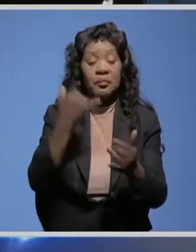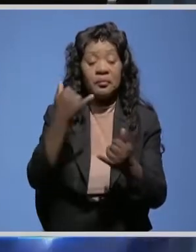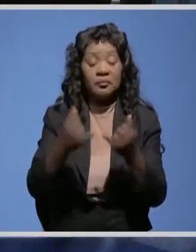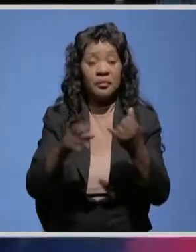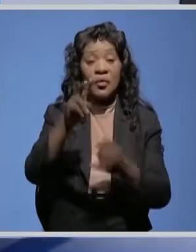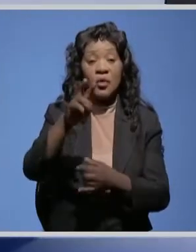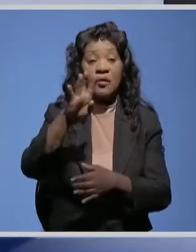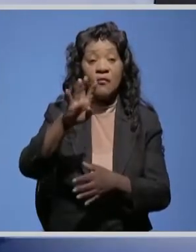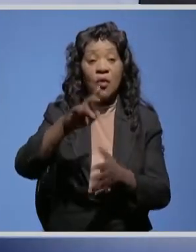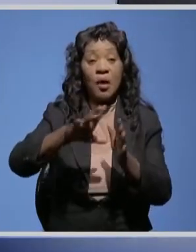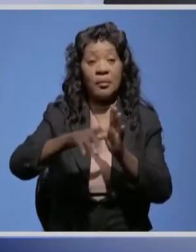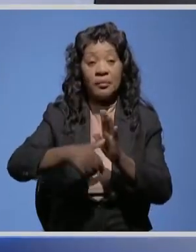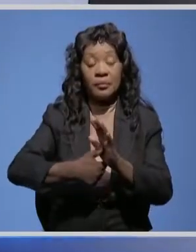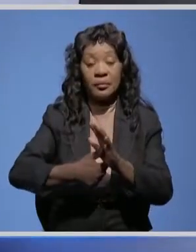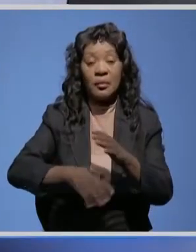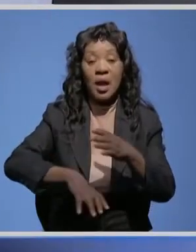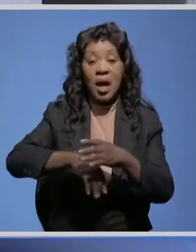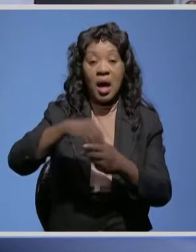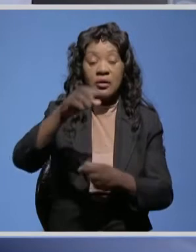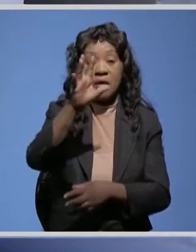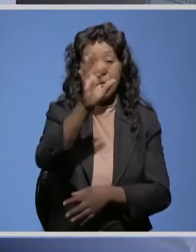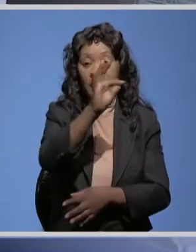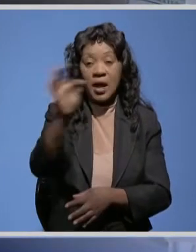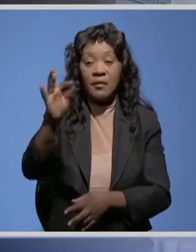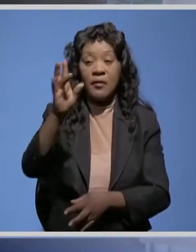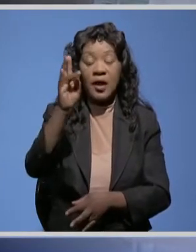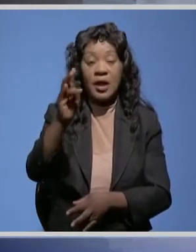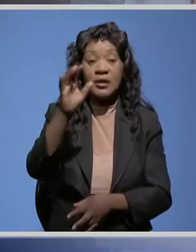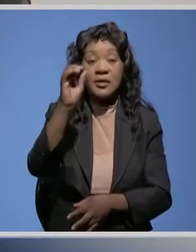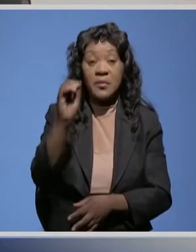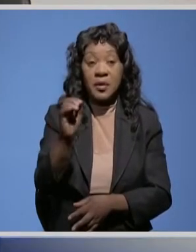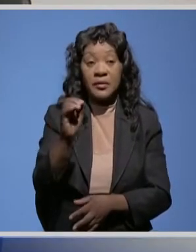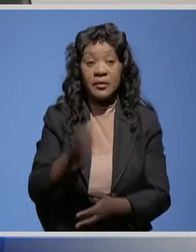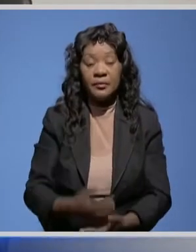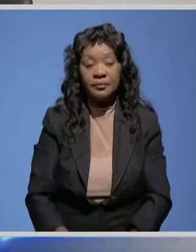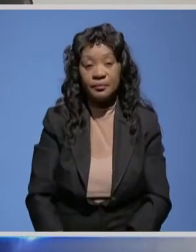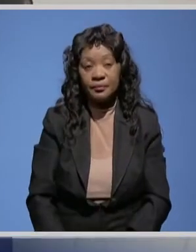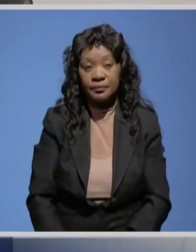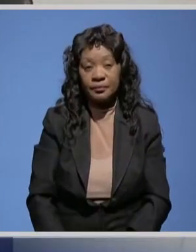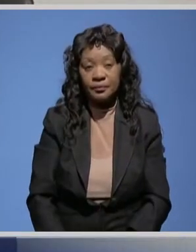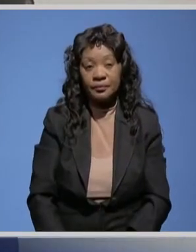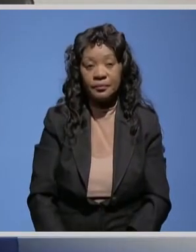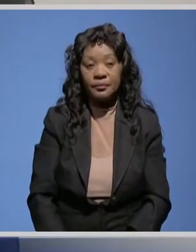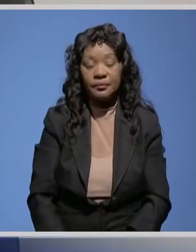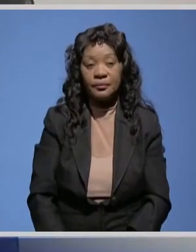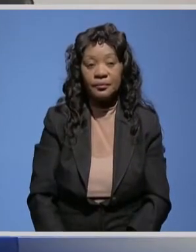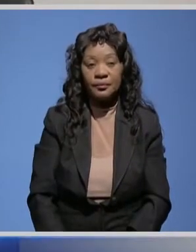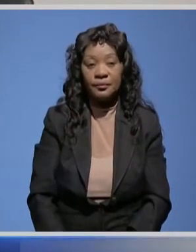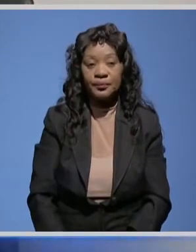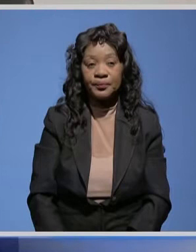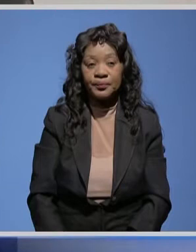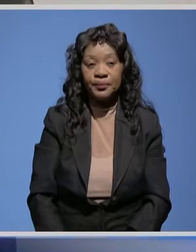24 hours out of 997 tests. And we had one brought in dead case